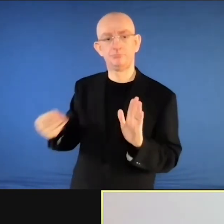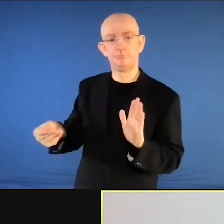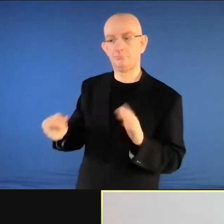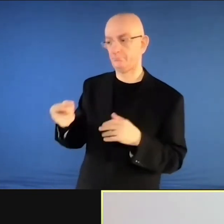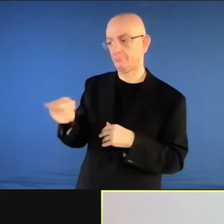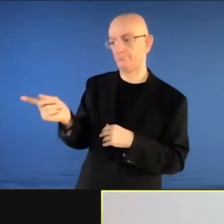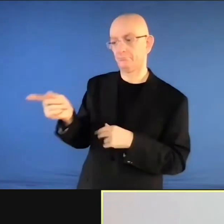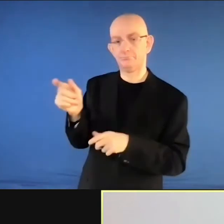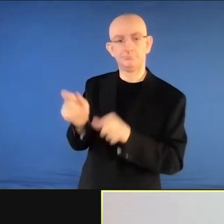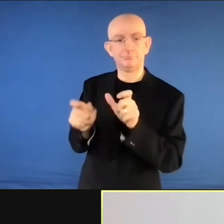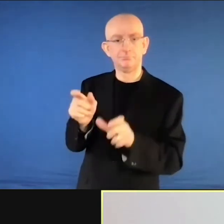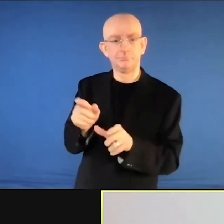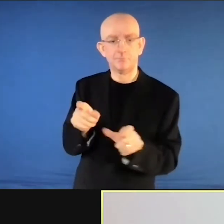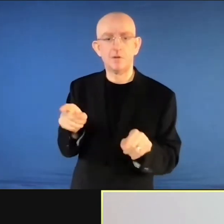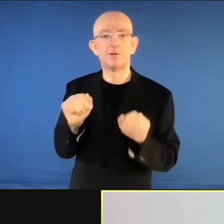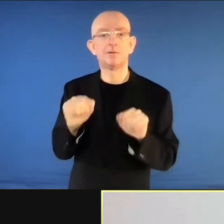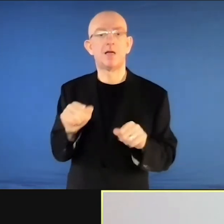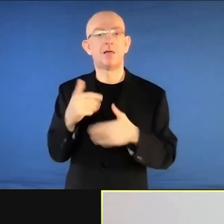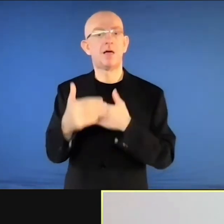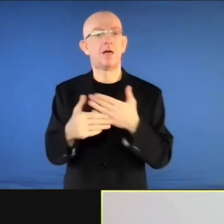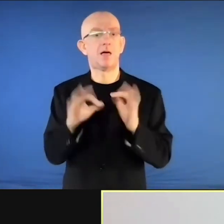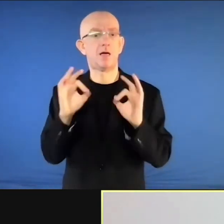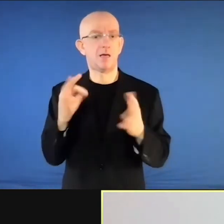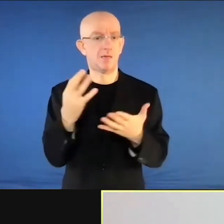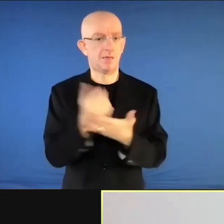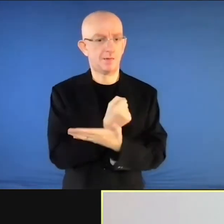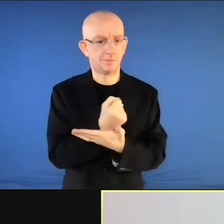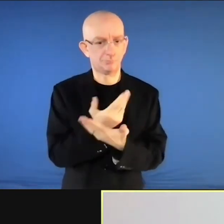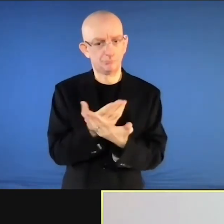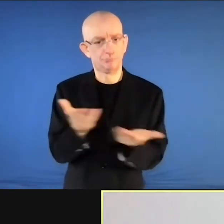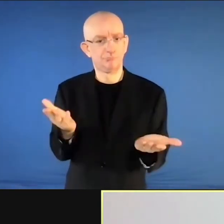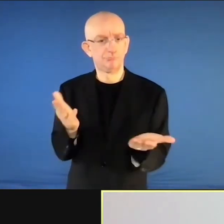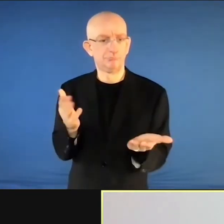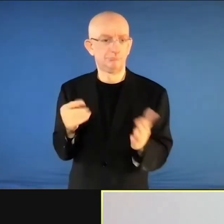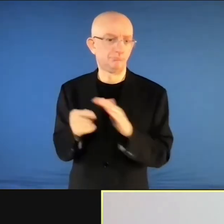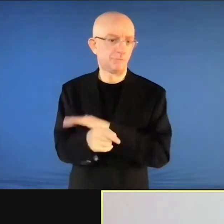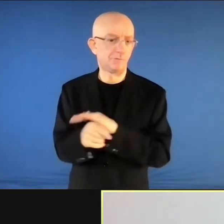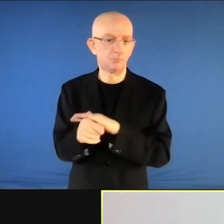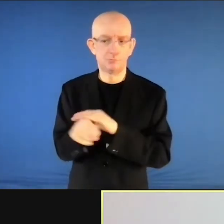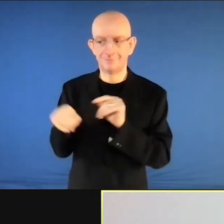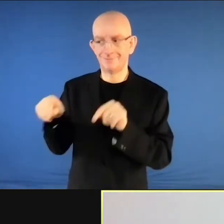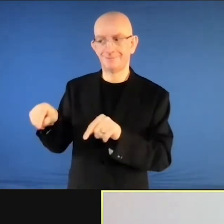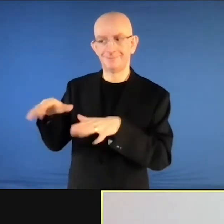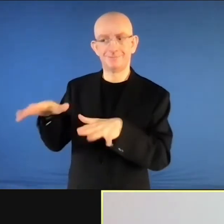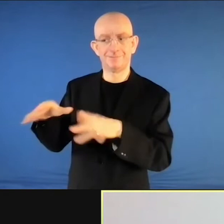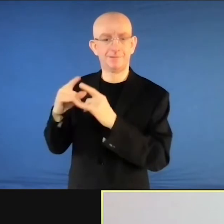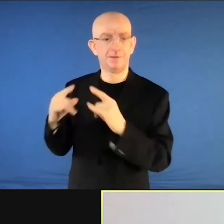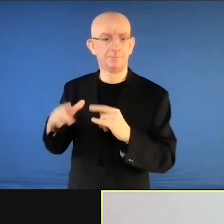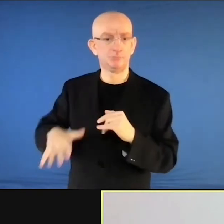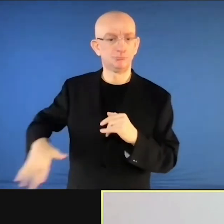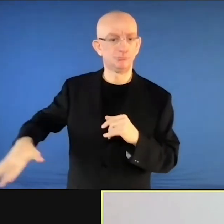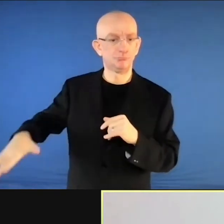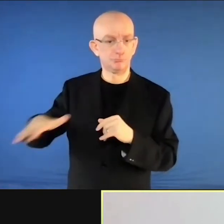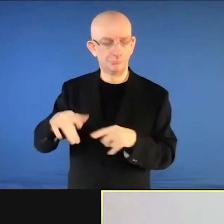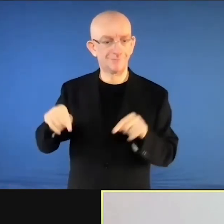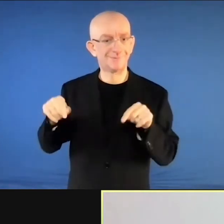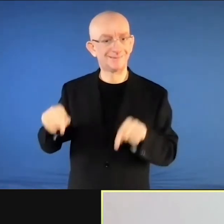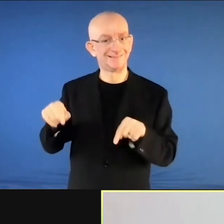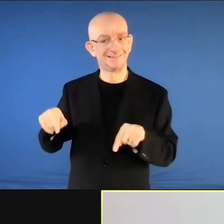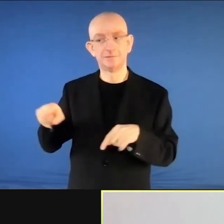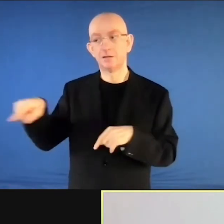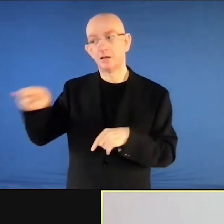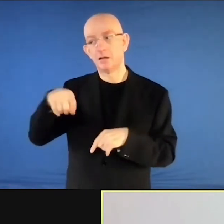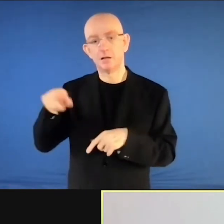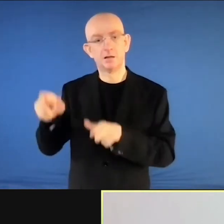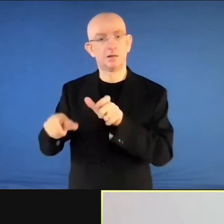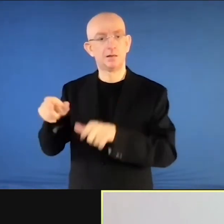the refugee will earn the trust of the scholars or the researchers. So once there's